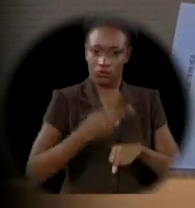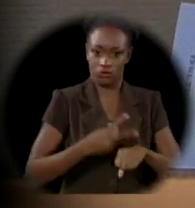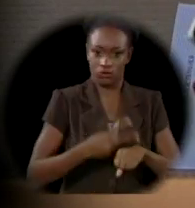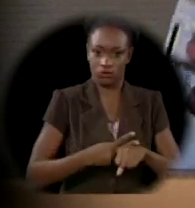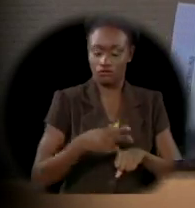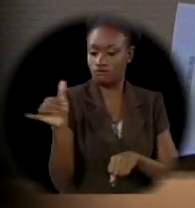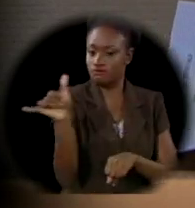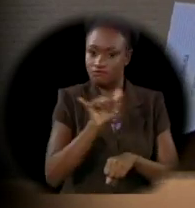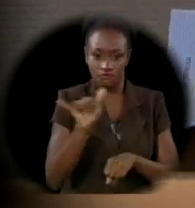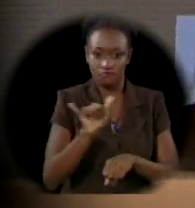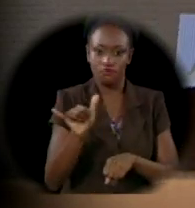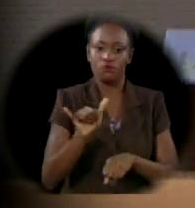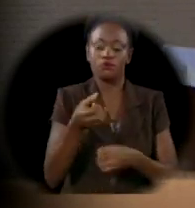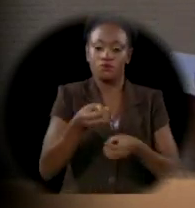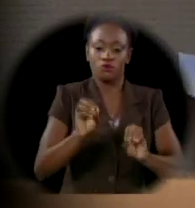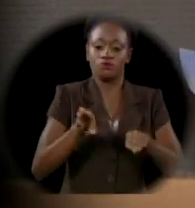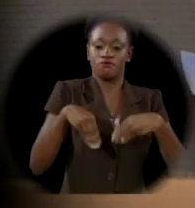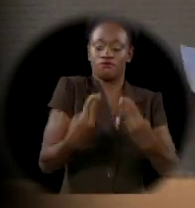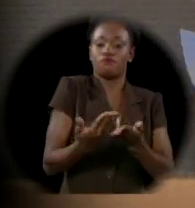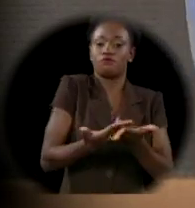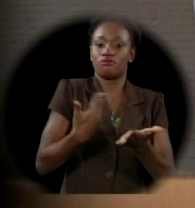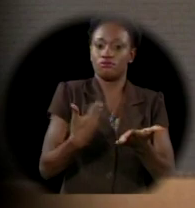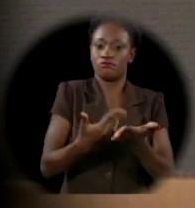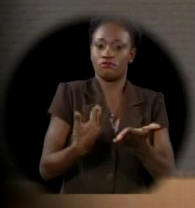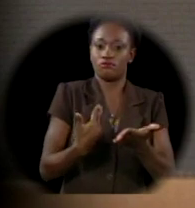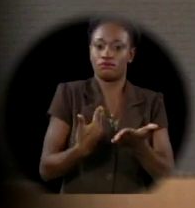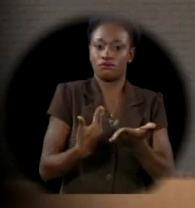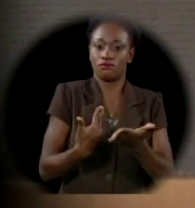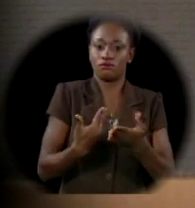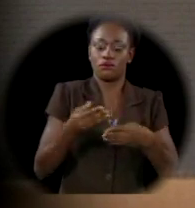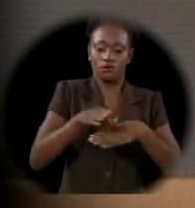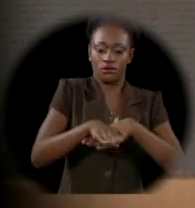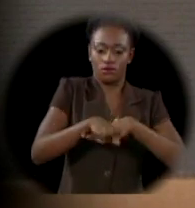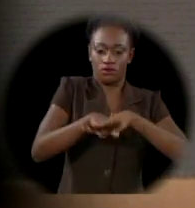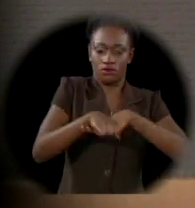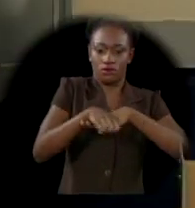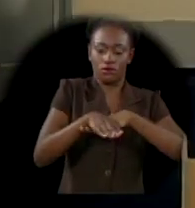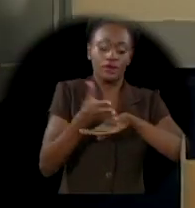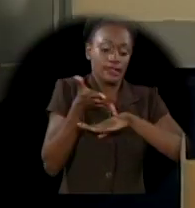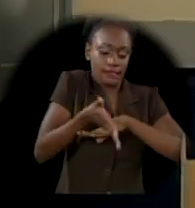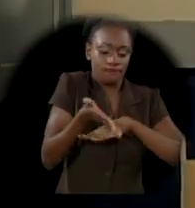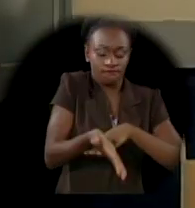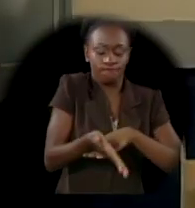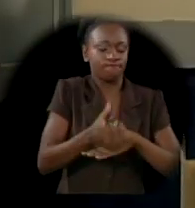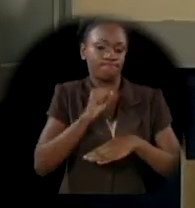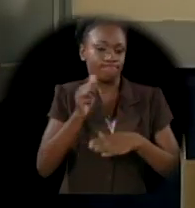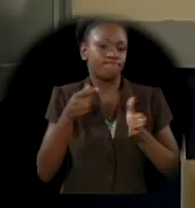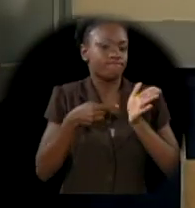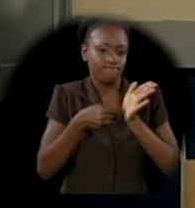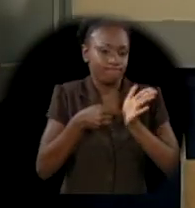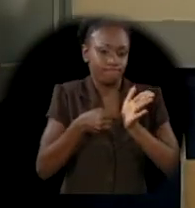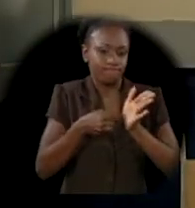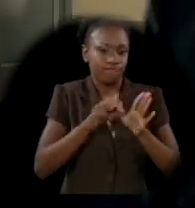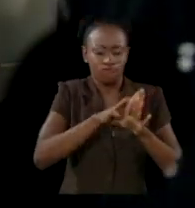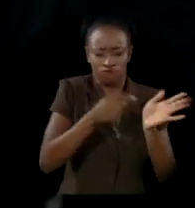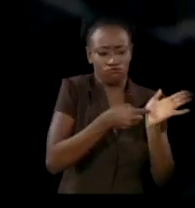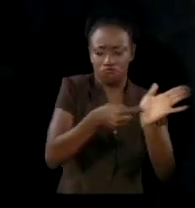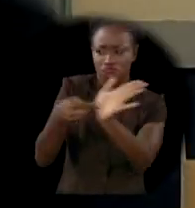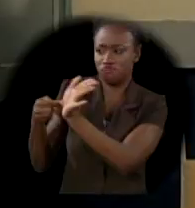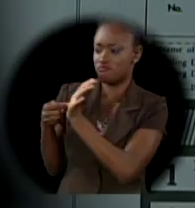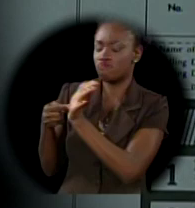the presiding officer, leaving the flap out to protect the secrecy of your vote. Do not show your vote to